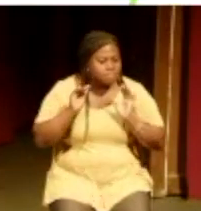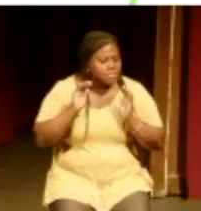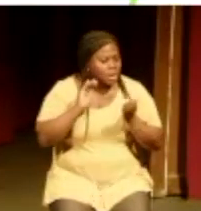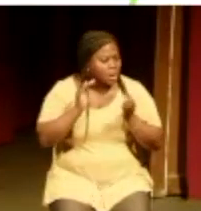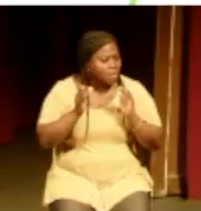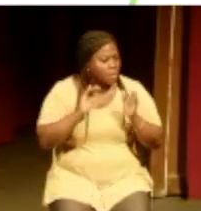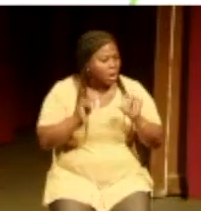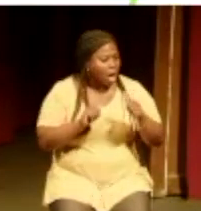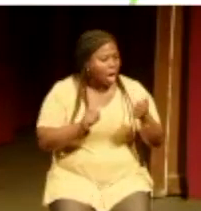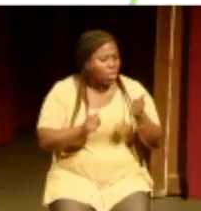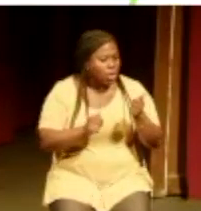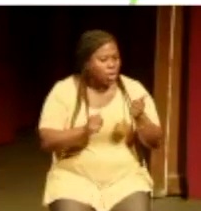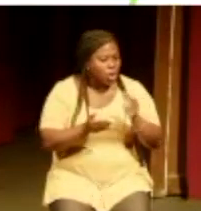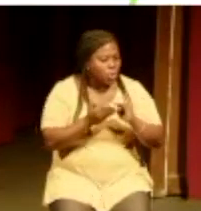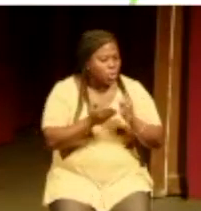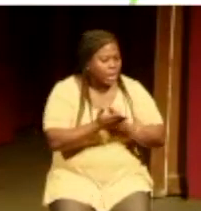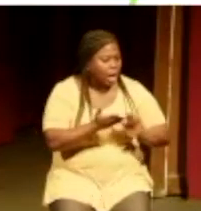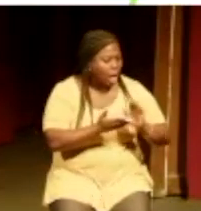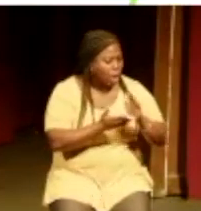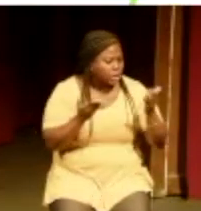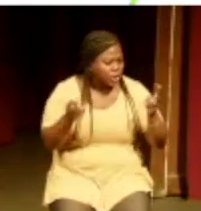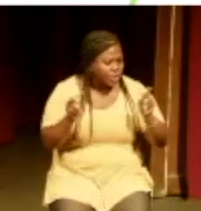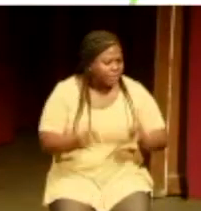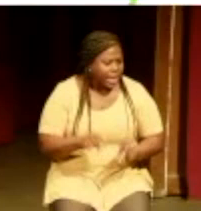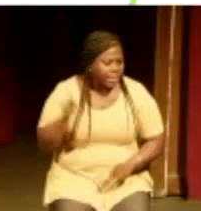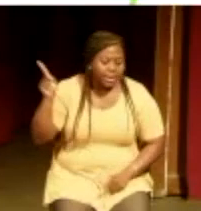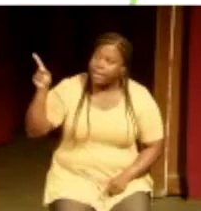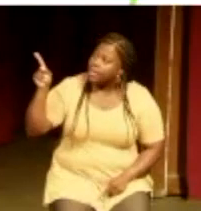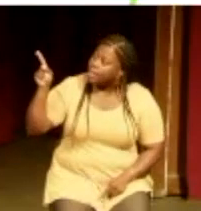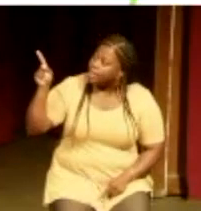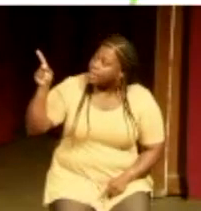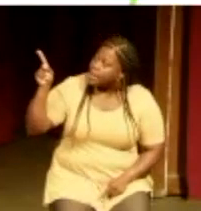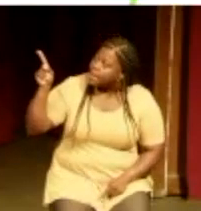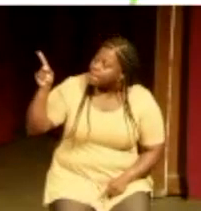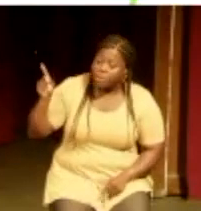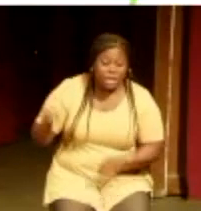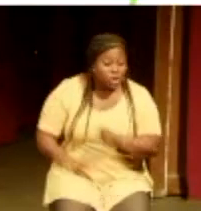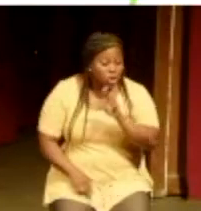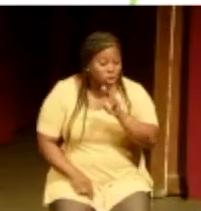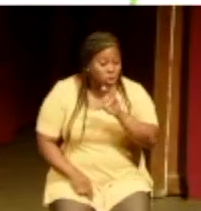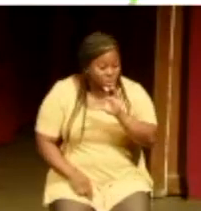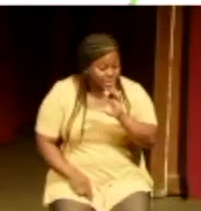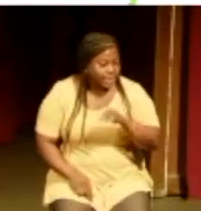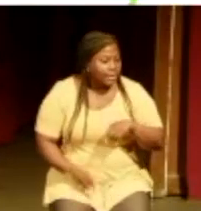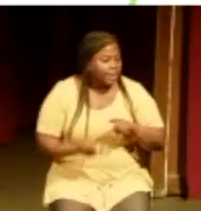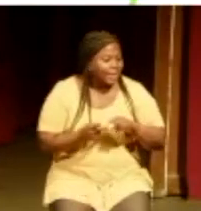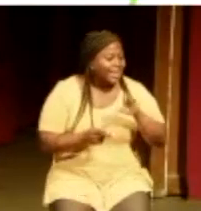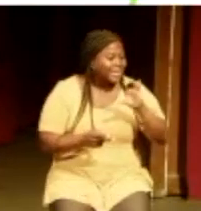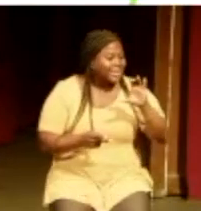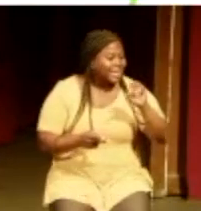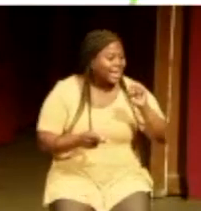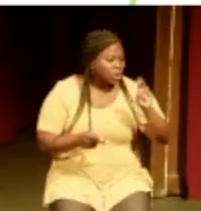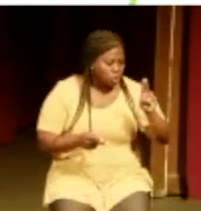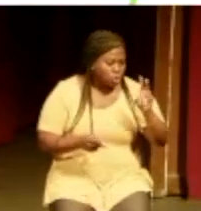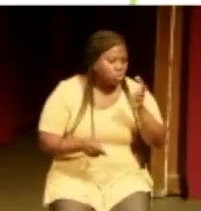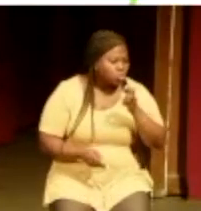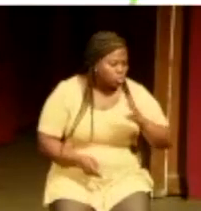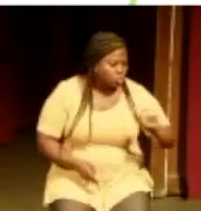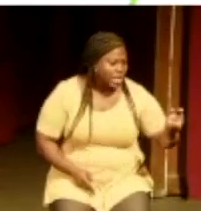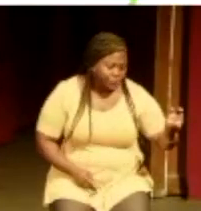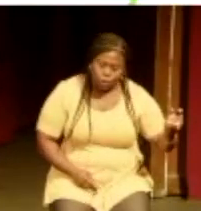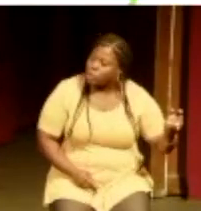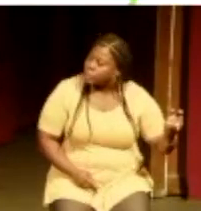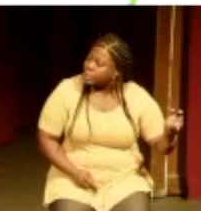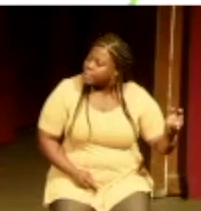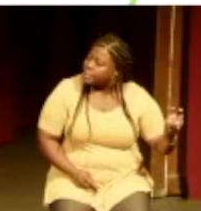the valley here. This is UC and CSU transfers. These are always lagged behind. These are